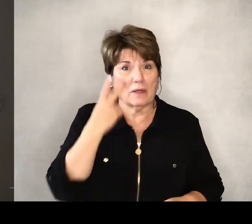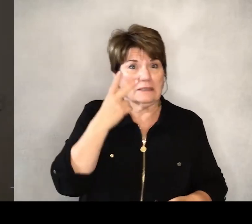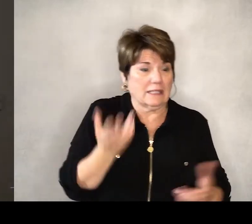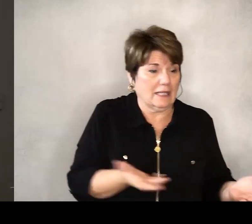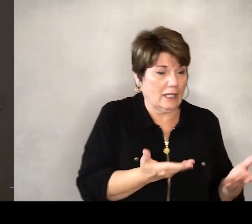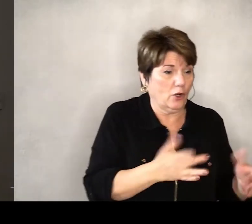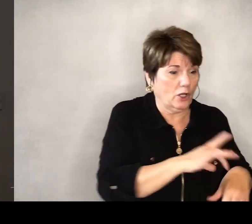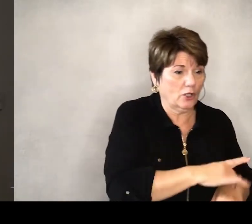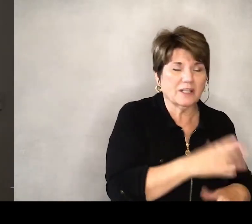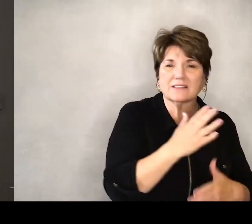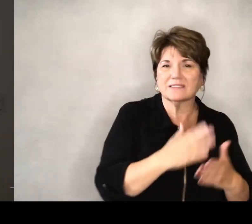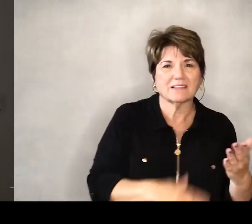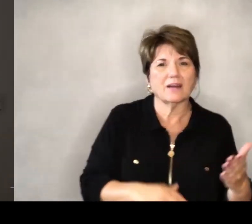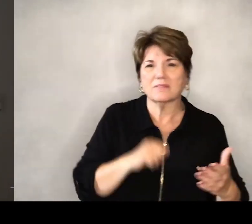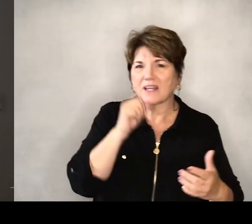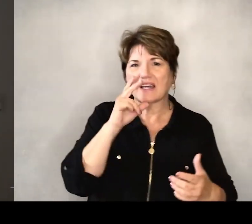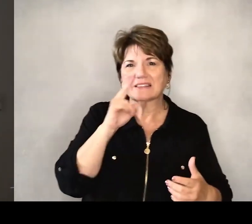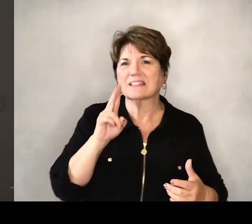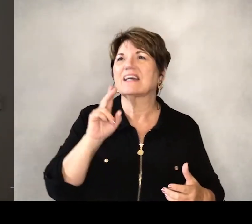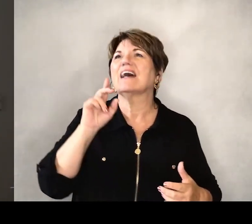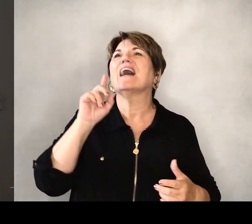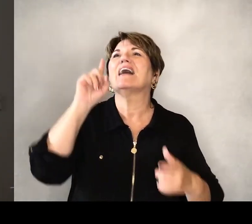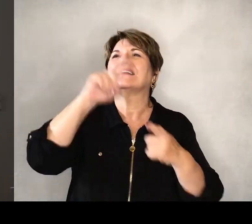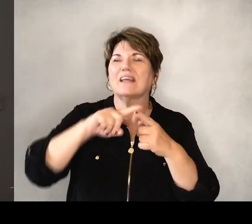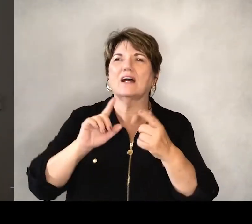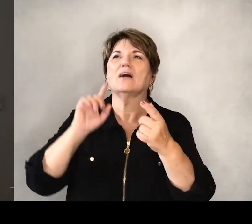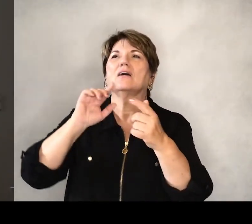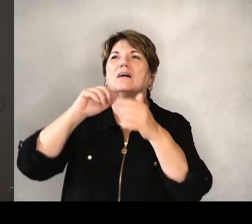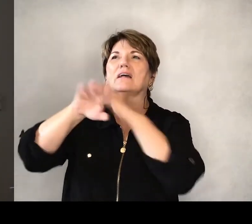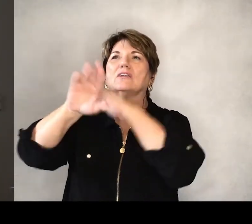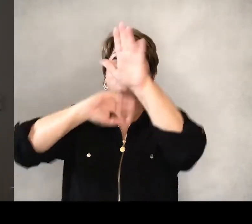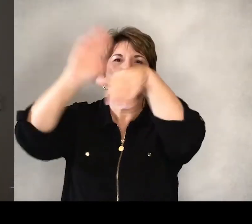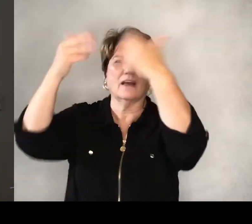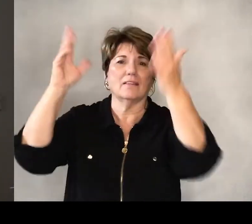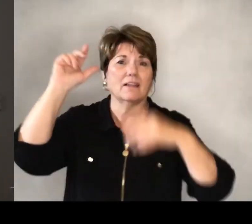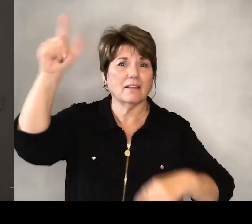side. Some of it we're not going to be able to see maybe till the other side.